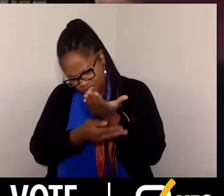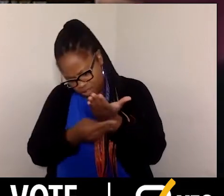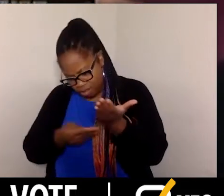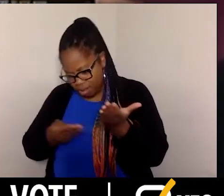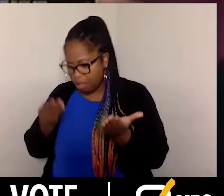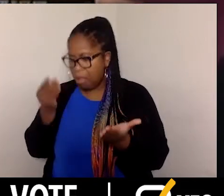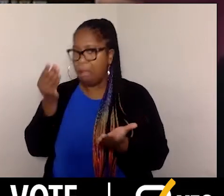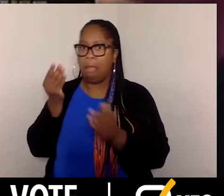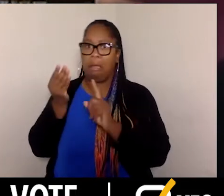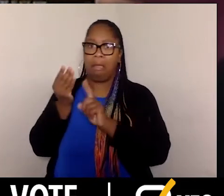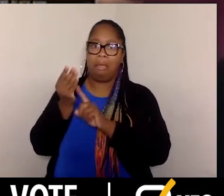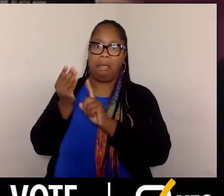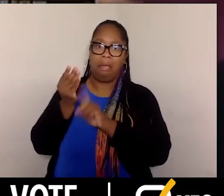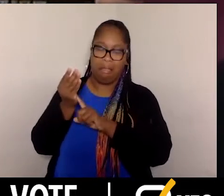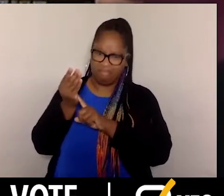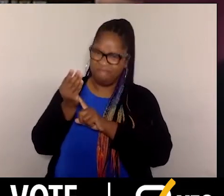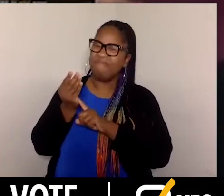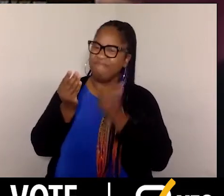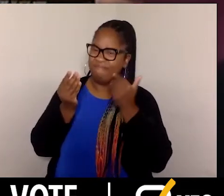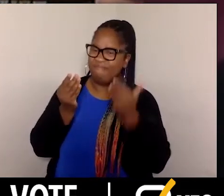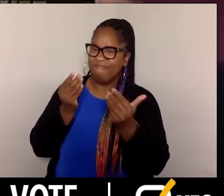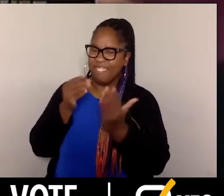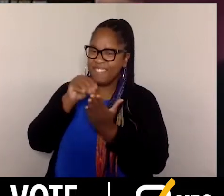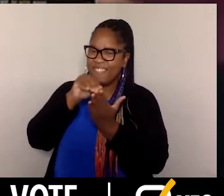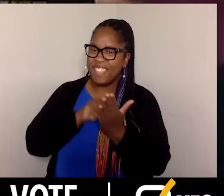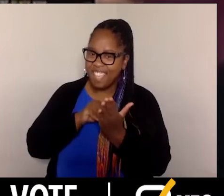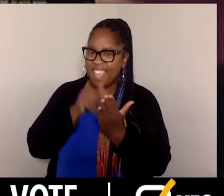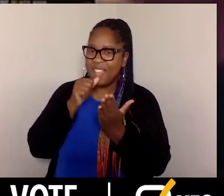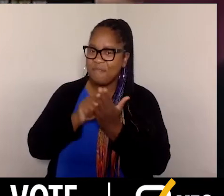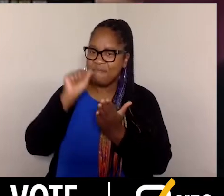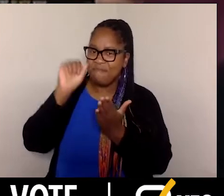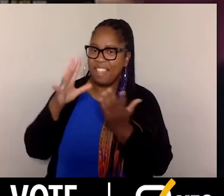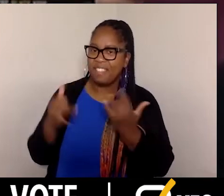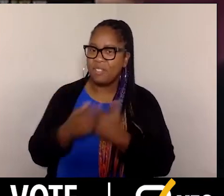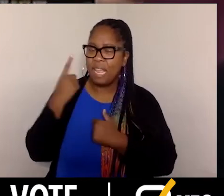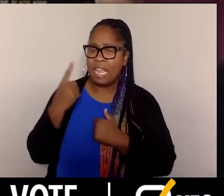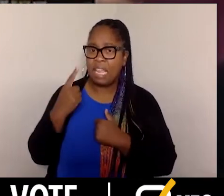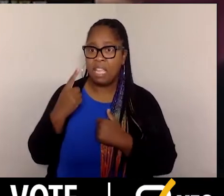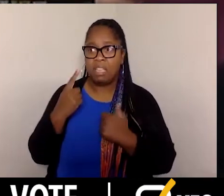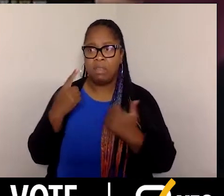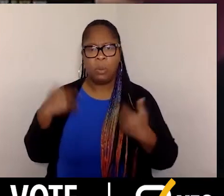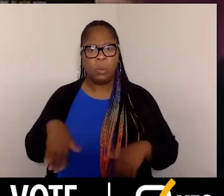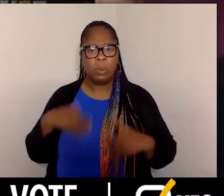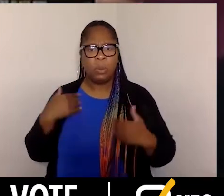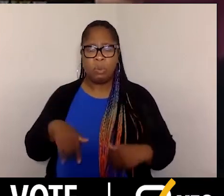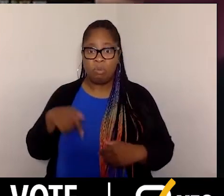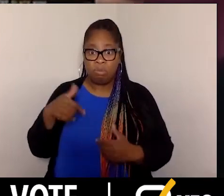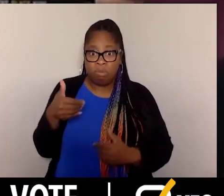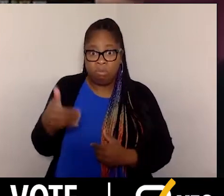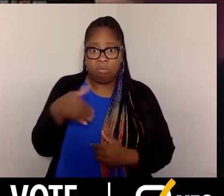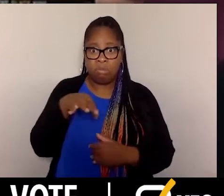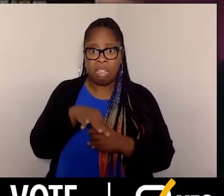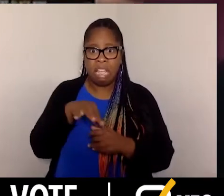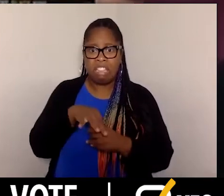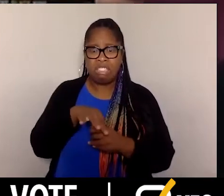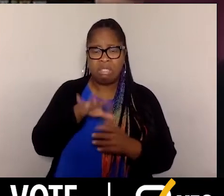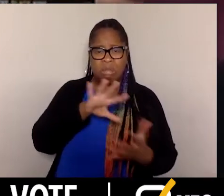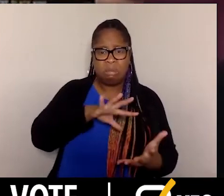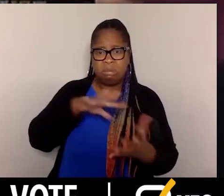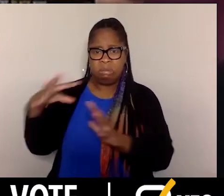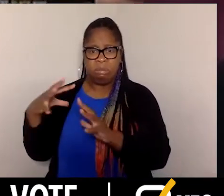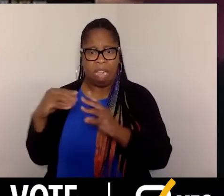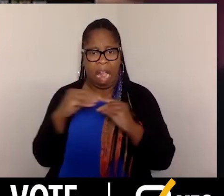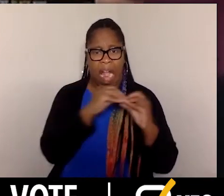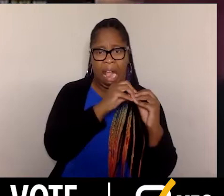today. This is the most tumultuous election in our country's history. We're dealing with a historic